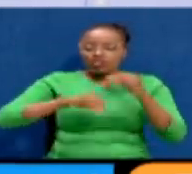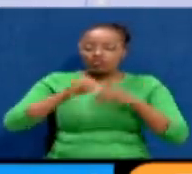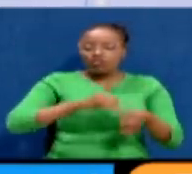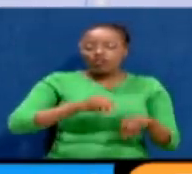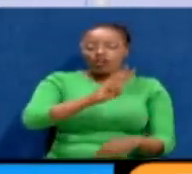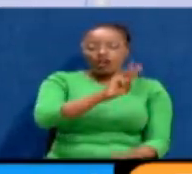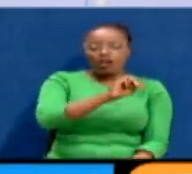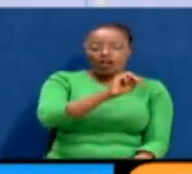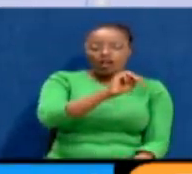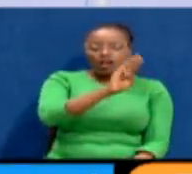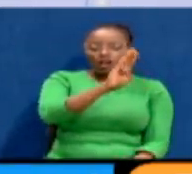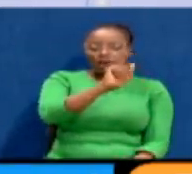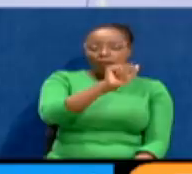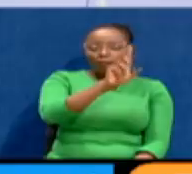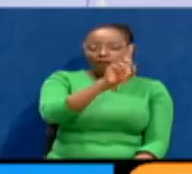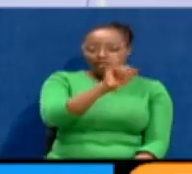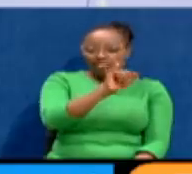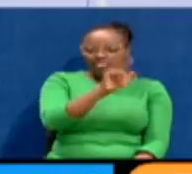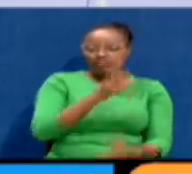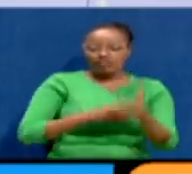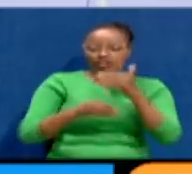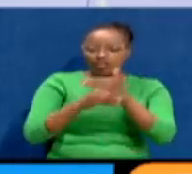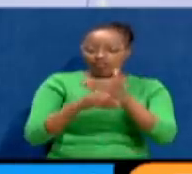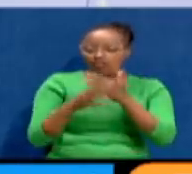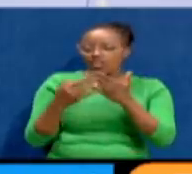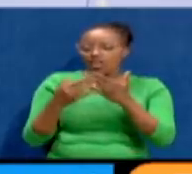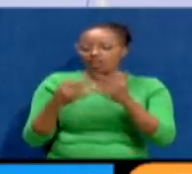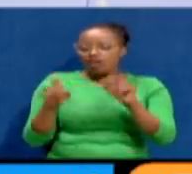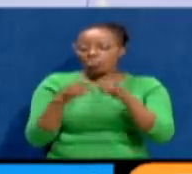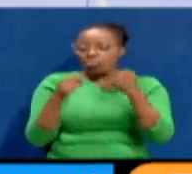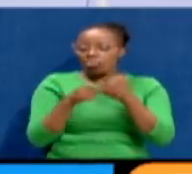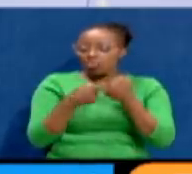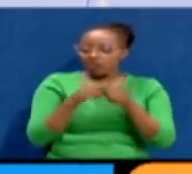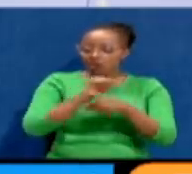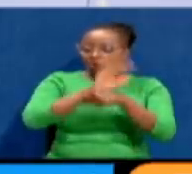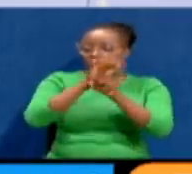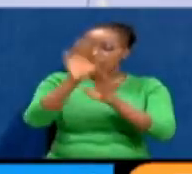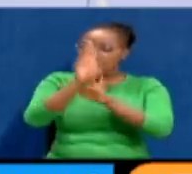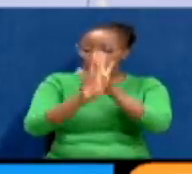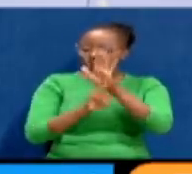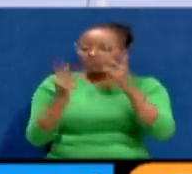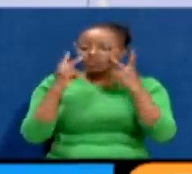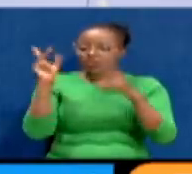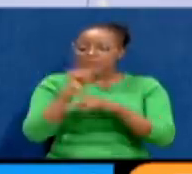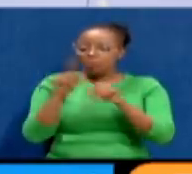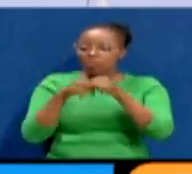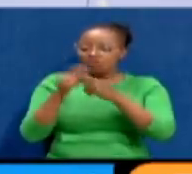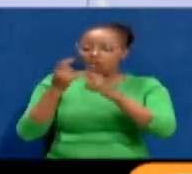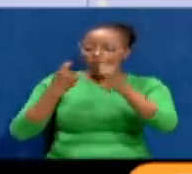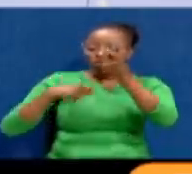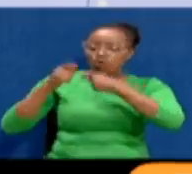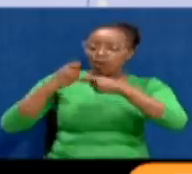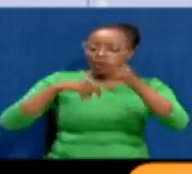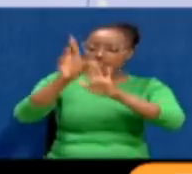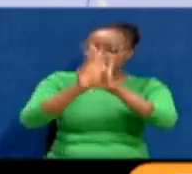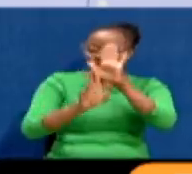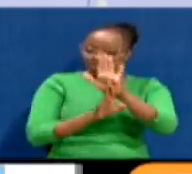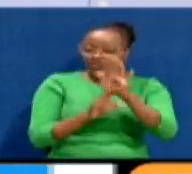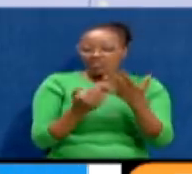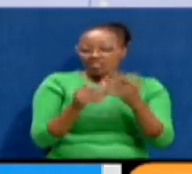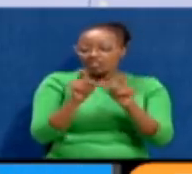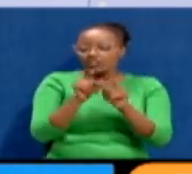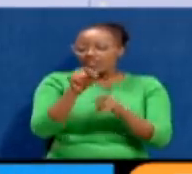you can talk a bit about this. In addition to flouting COVID-19 rules, what we've also seen is the flouting of procurement regulations. At